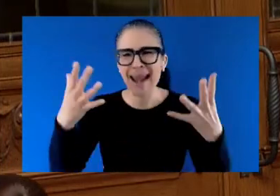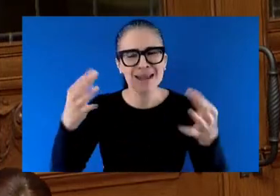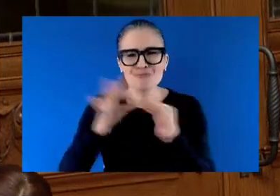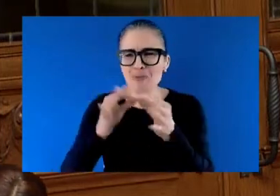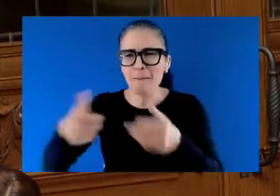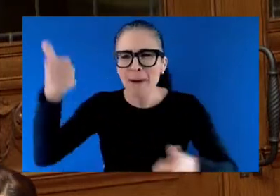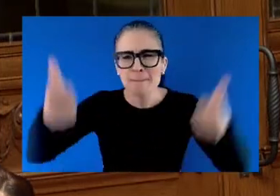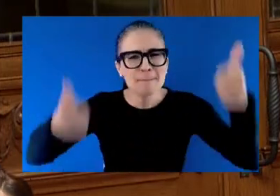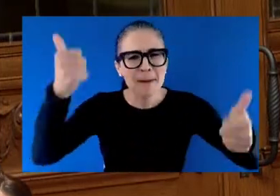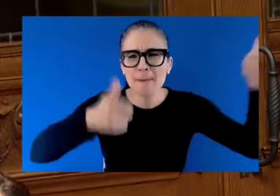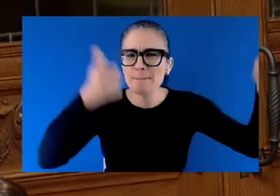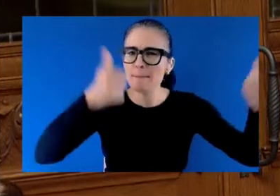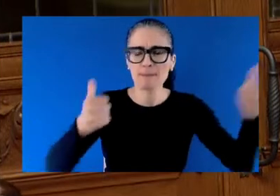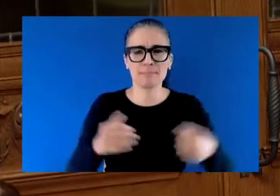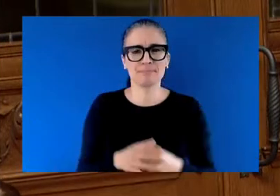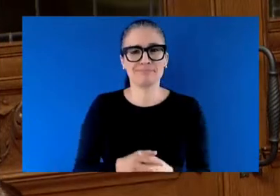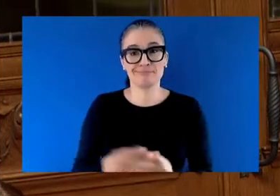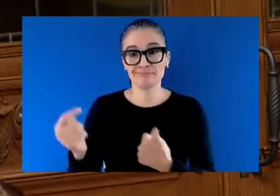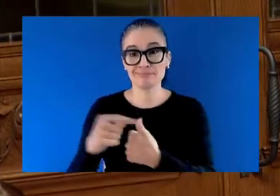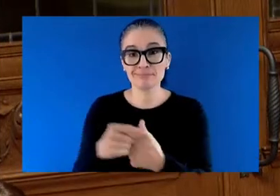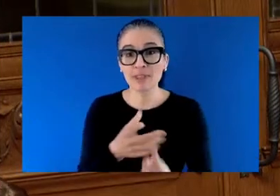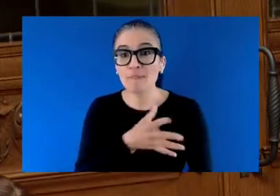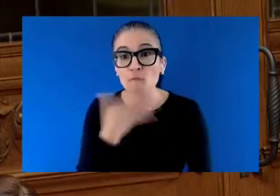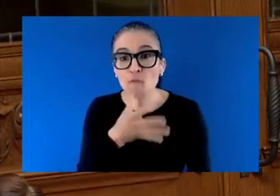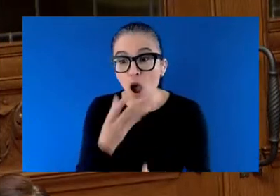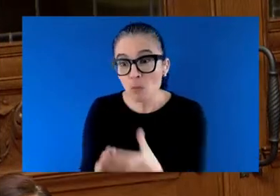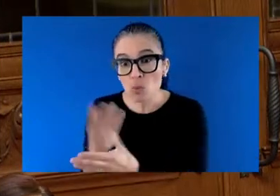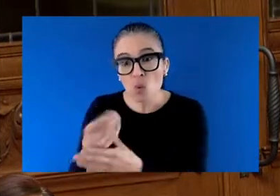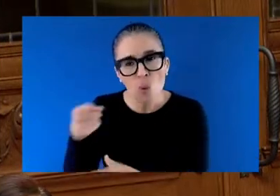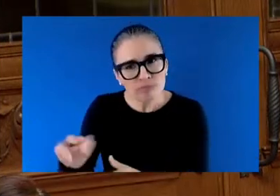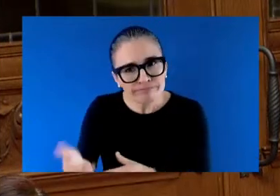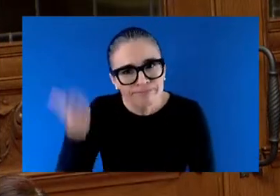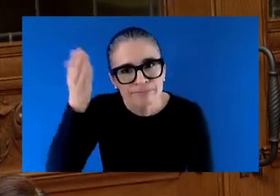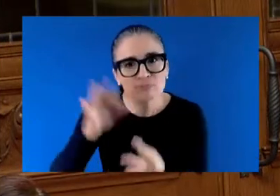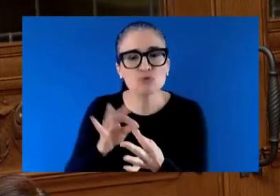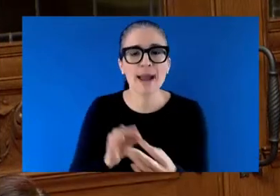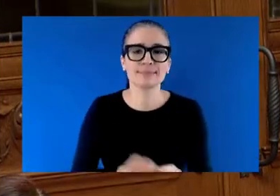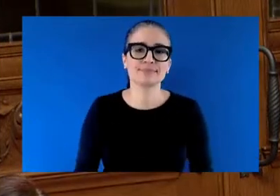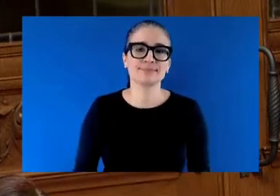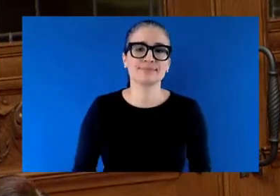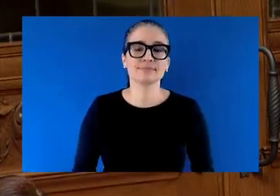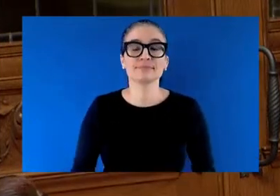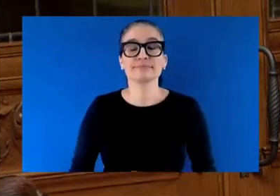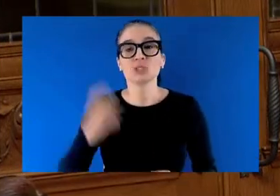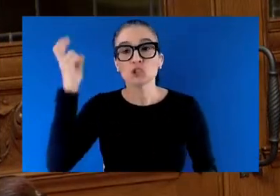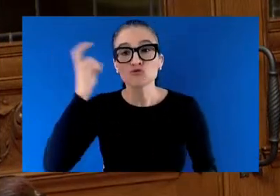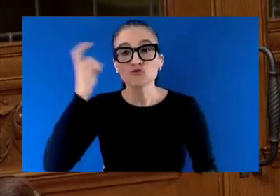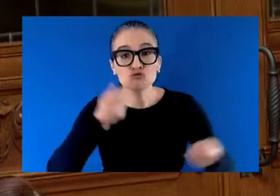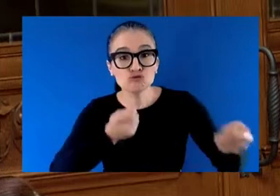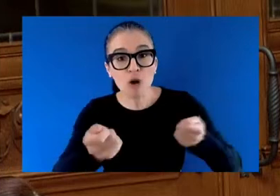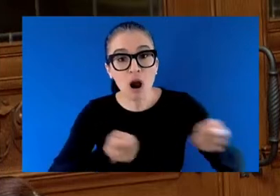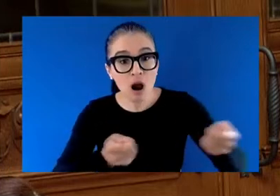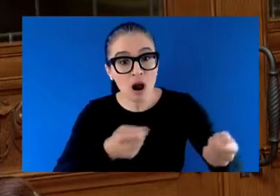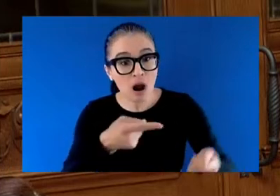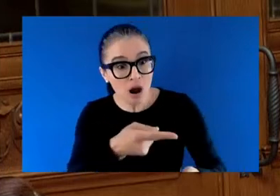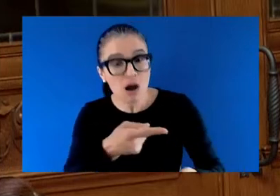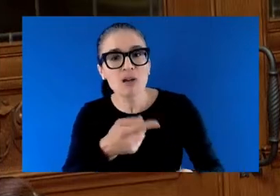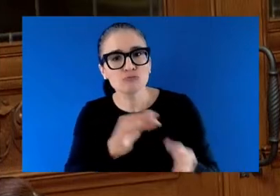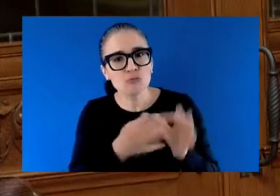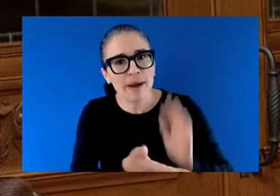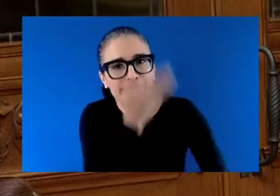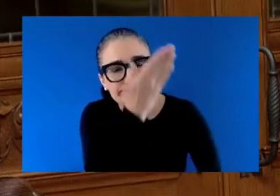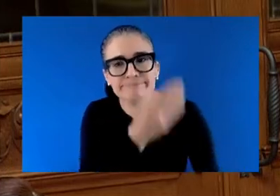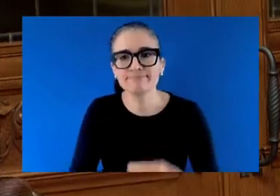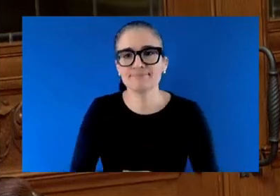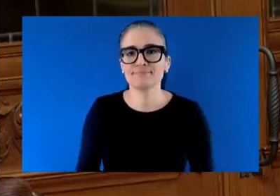that sell the food. There is a carbon tax inflating the cost of everything in this province. Mr. Speaker, it's